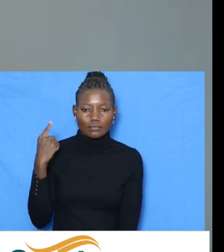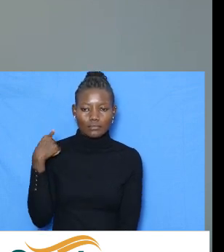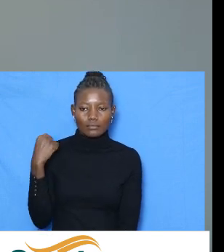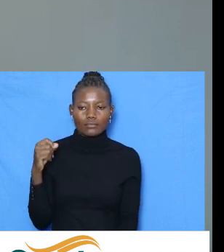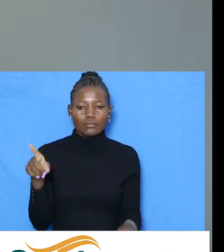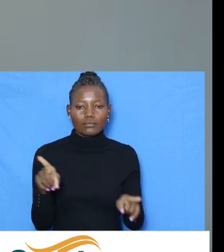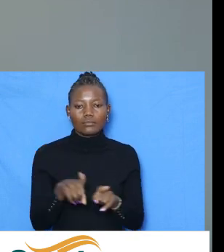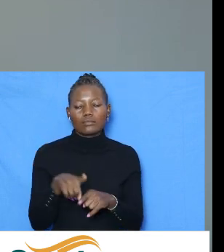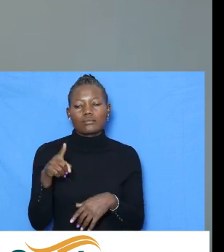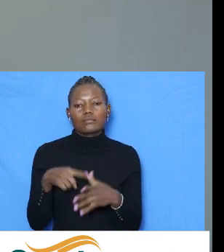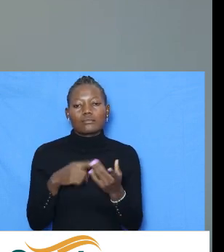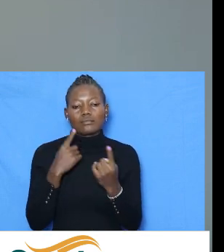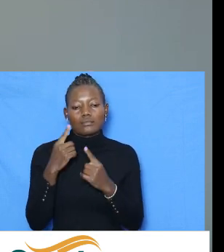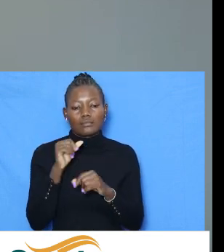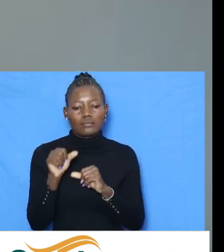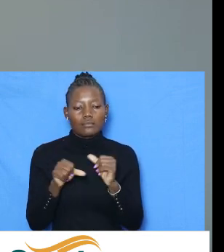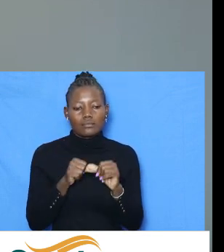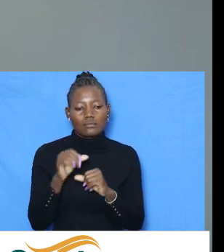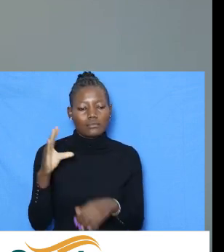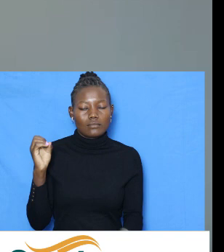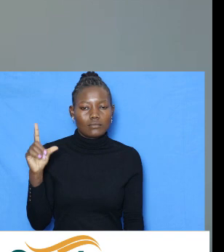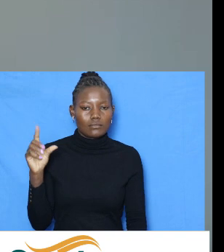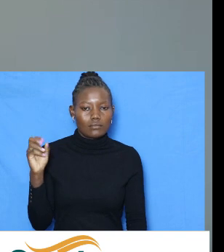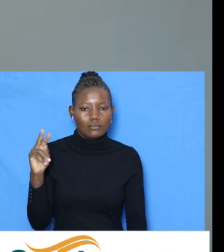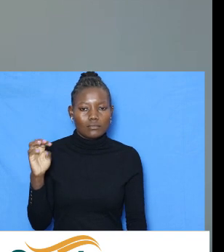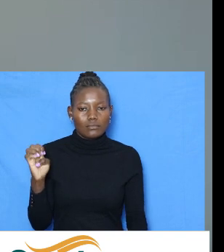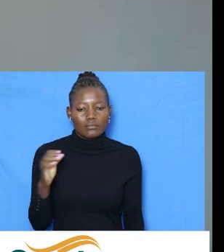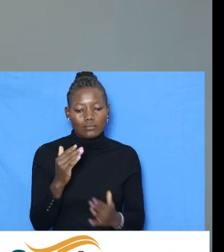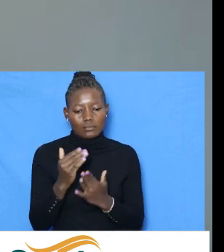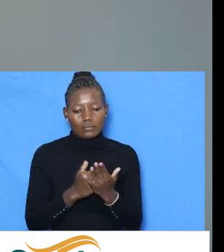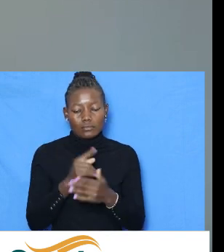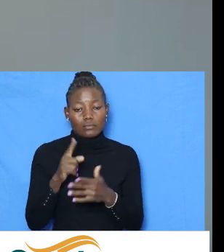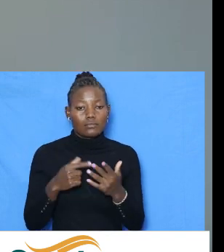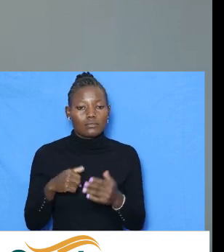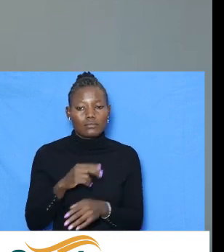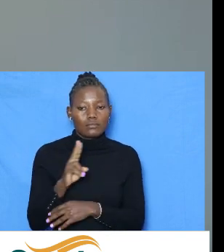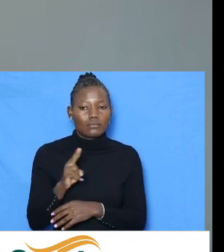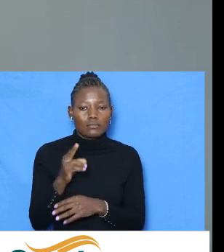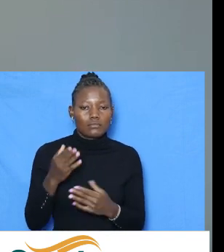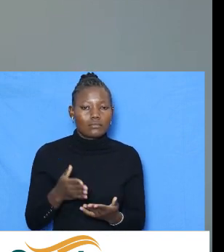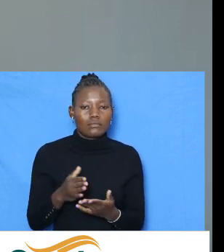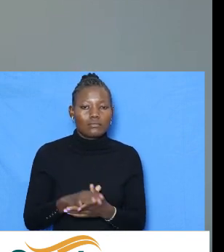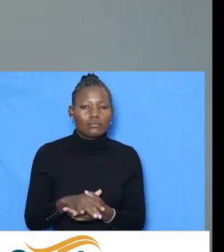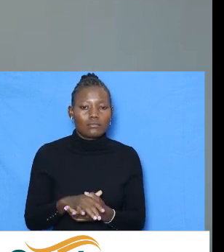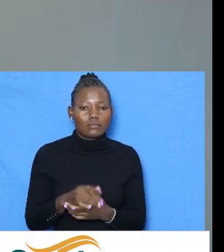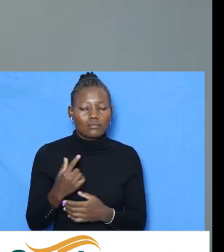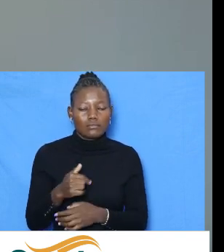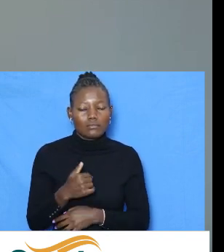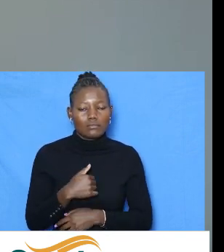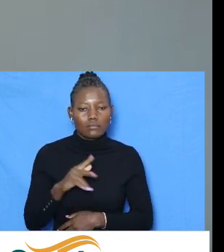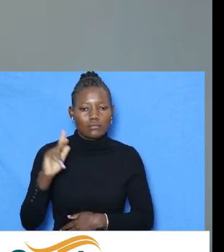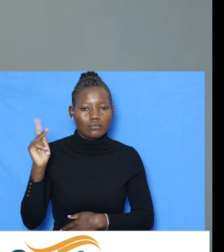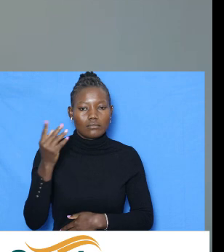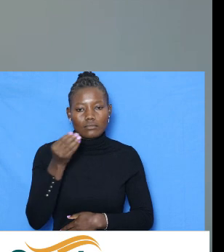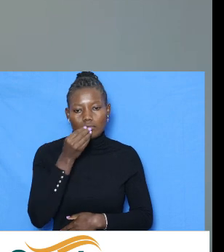similar to what you're talking about, the Cologne list, what we use here is we have what we refer to as the Kenya